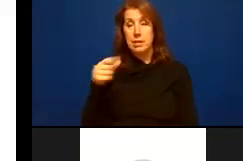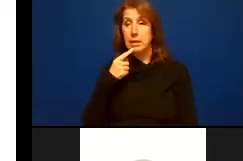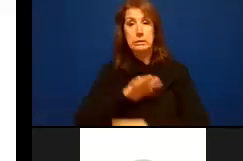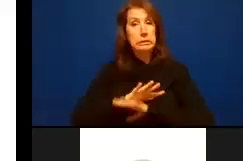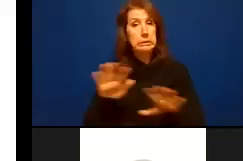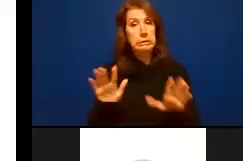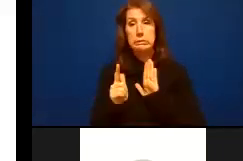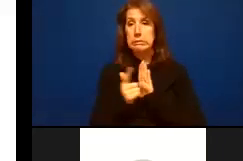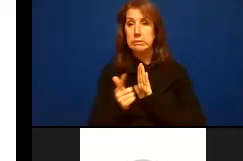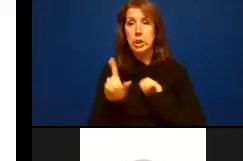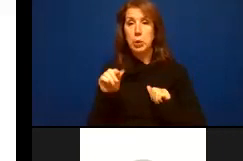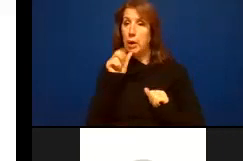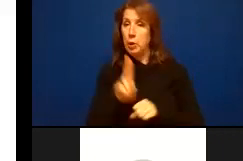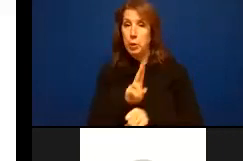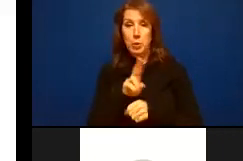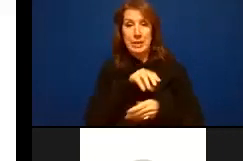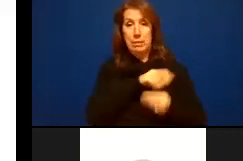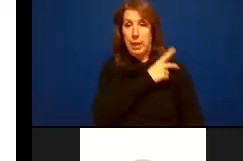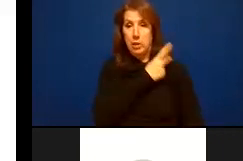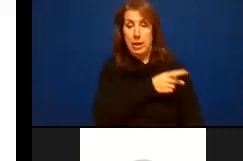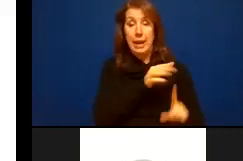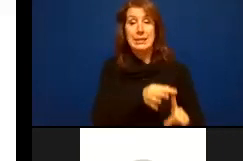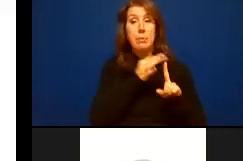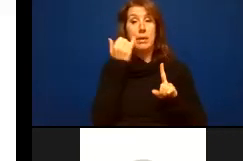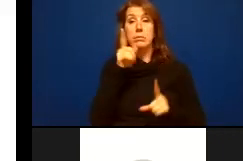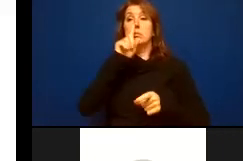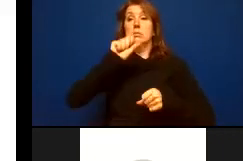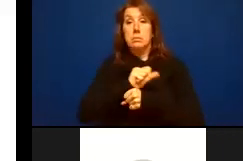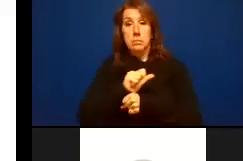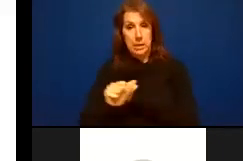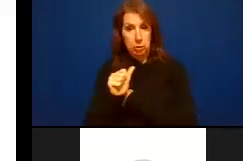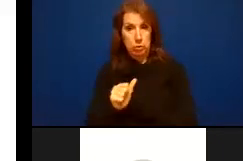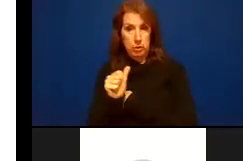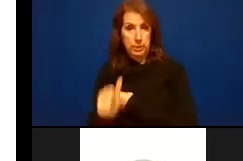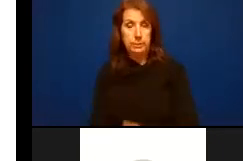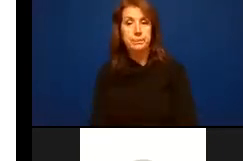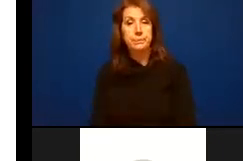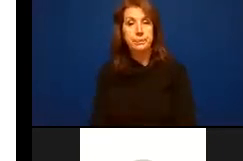in life-threatening circumstances. Next slide.